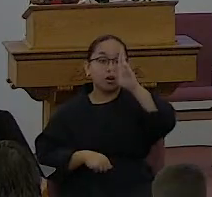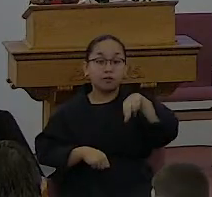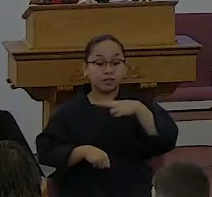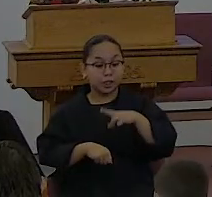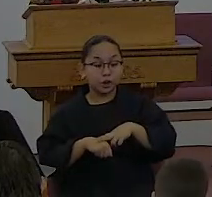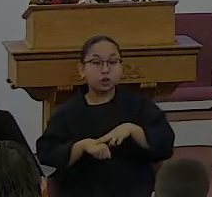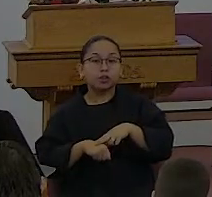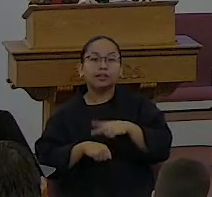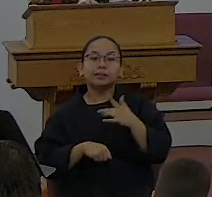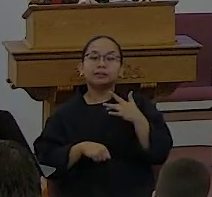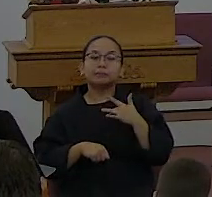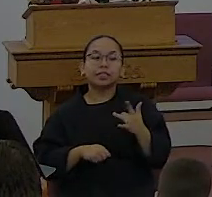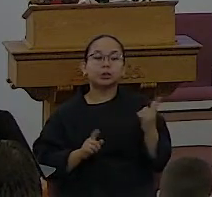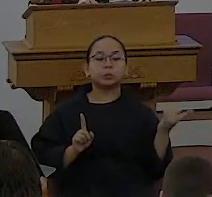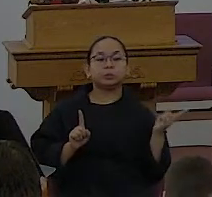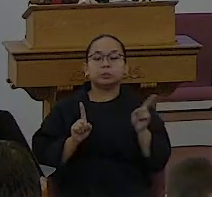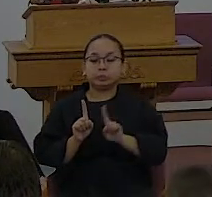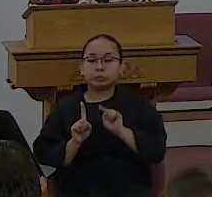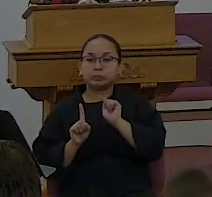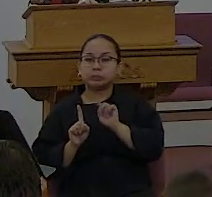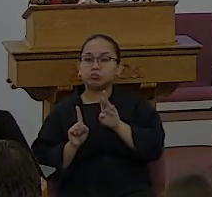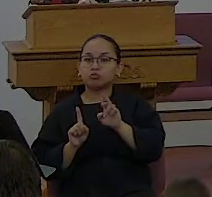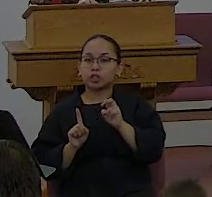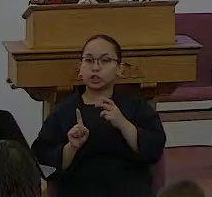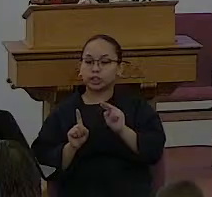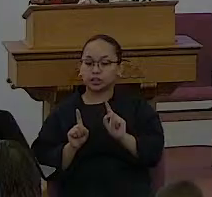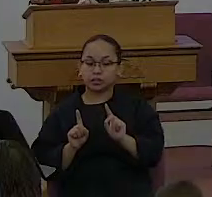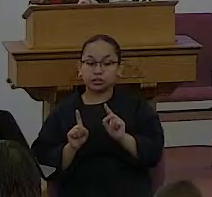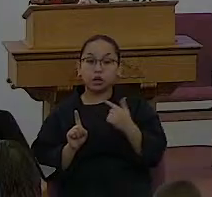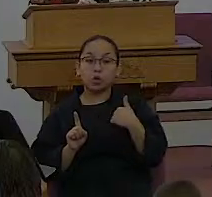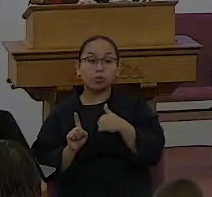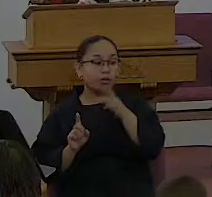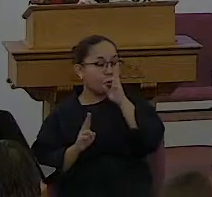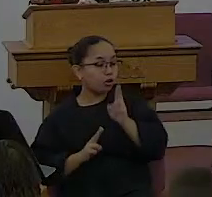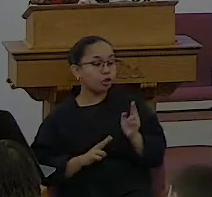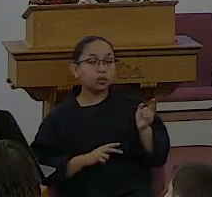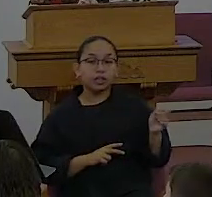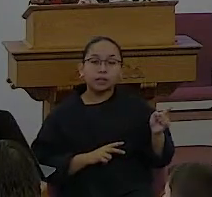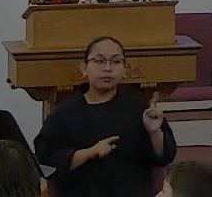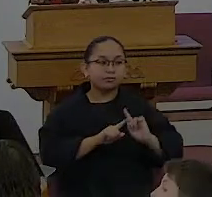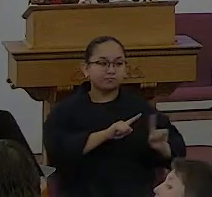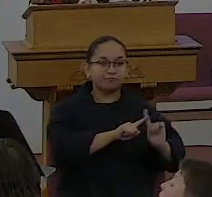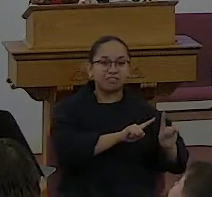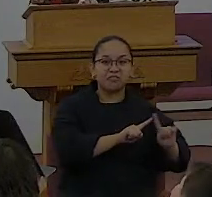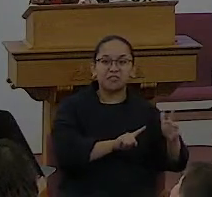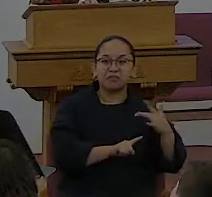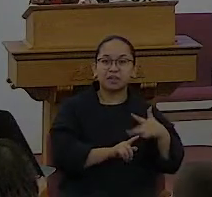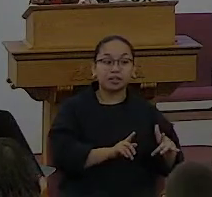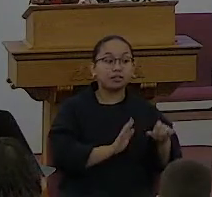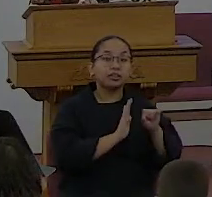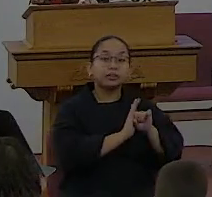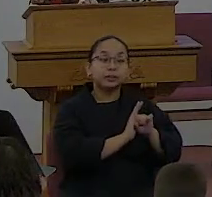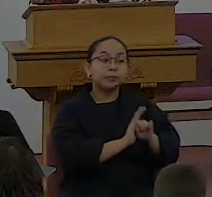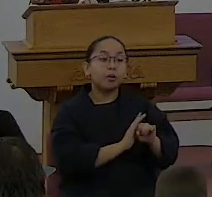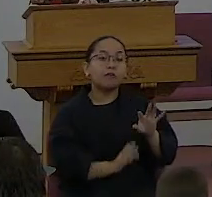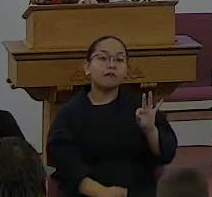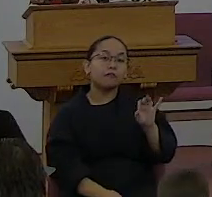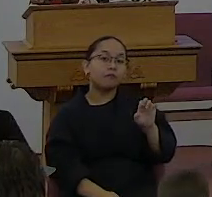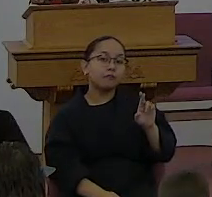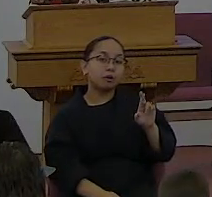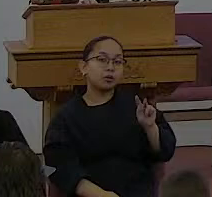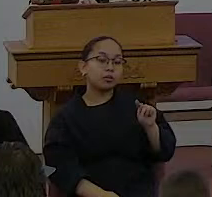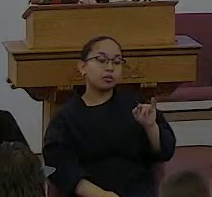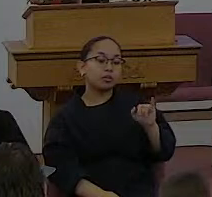a companion of the goddess. We also honor him in all of his many aspects as a symbol of fertility and